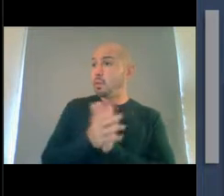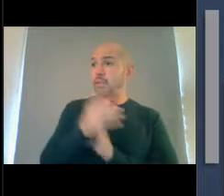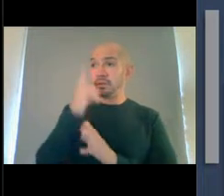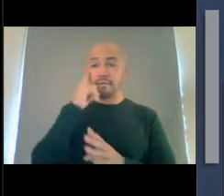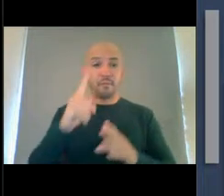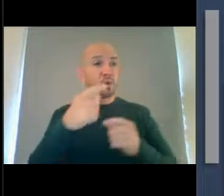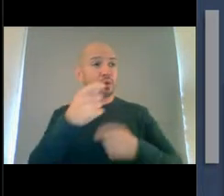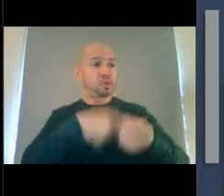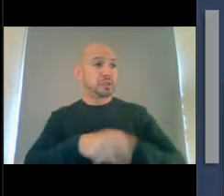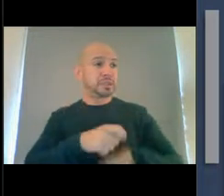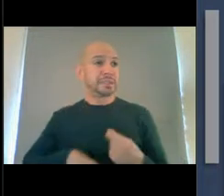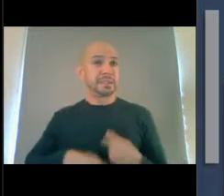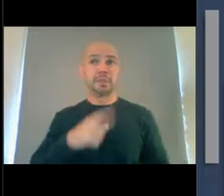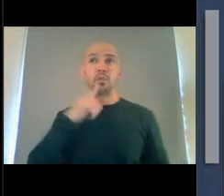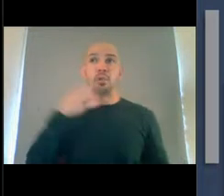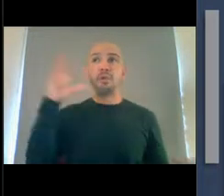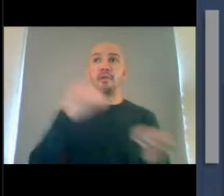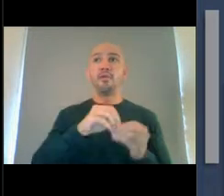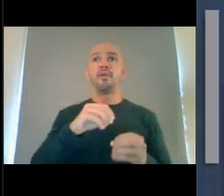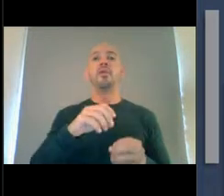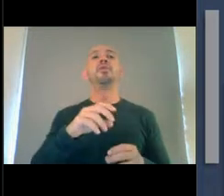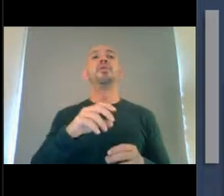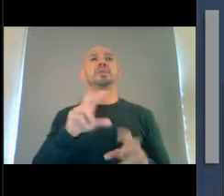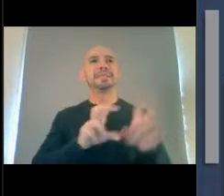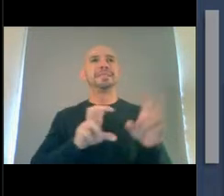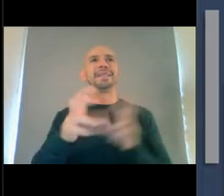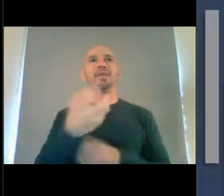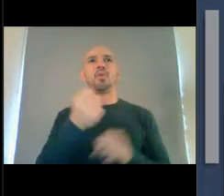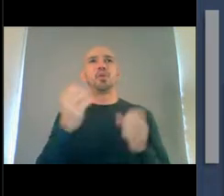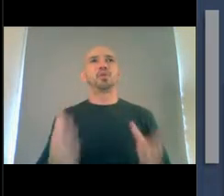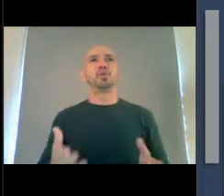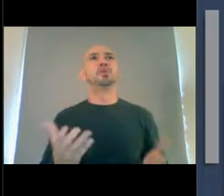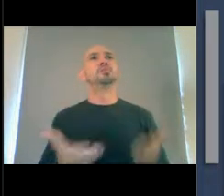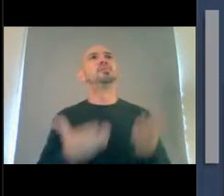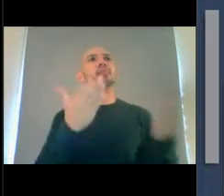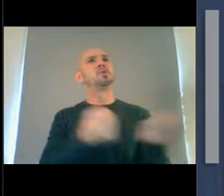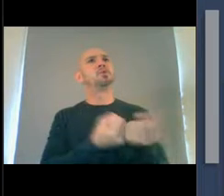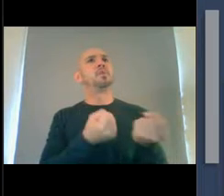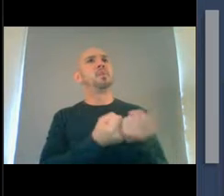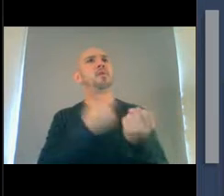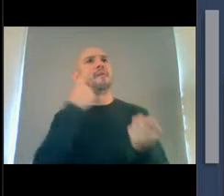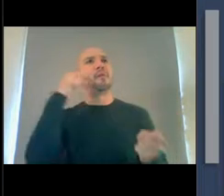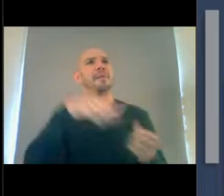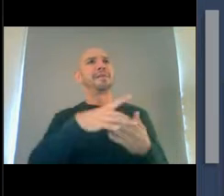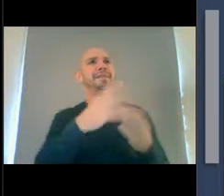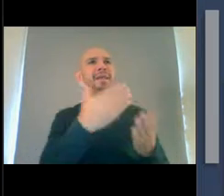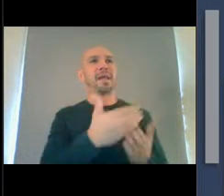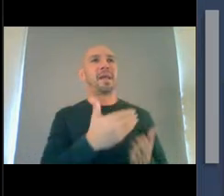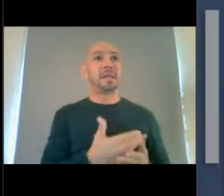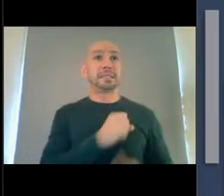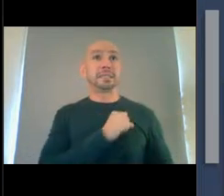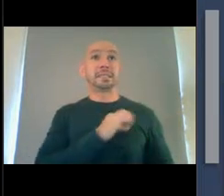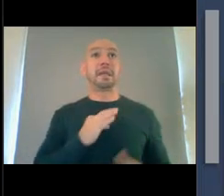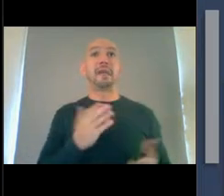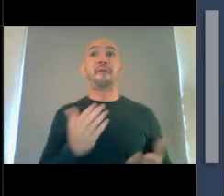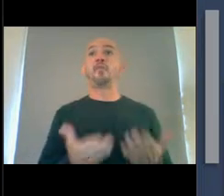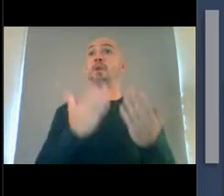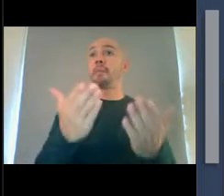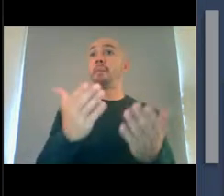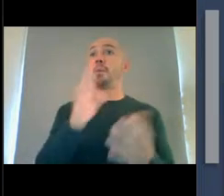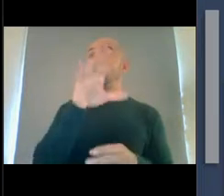overall stakeholders have expressed support of the proposed formulaic program guidelines staff recommends your